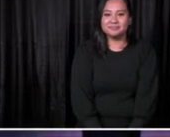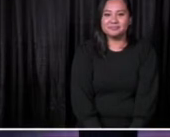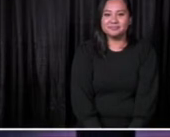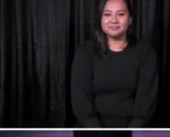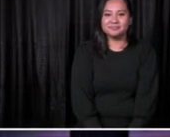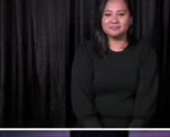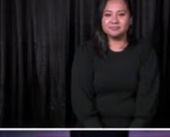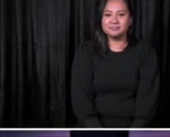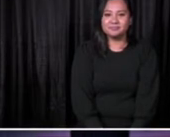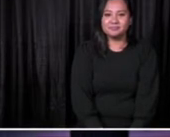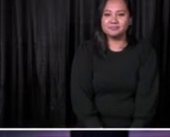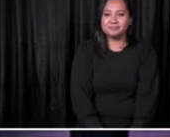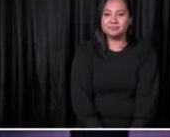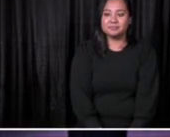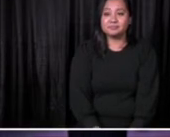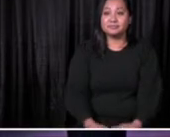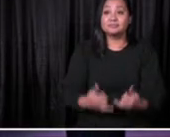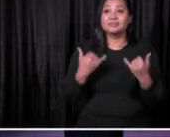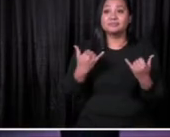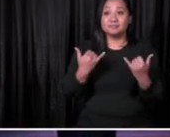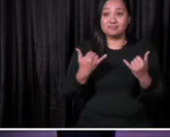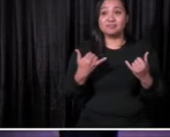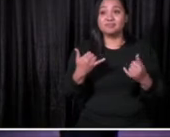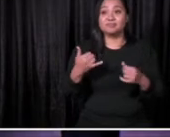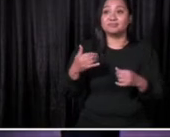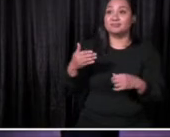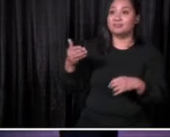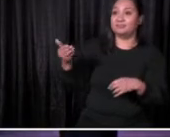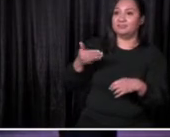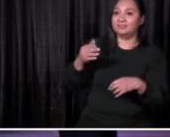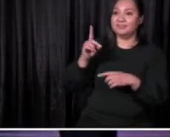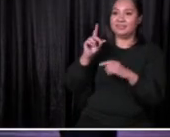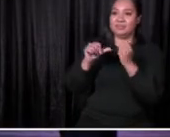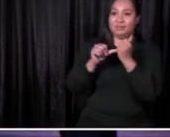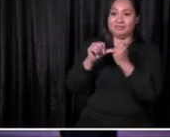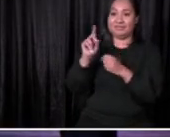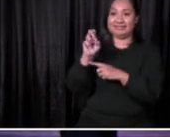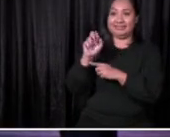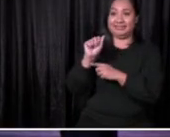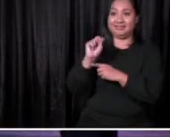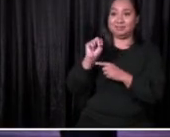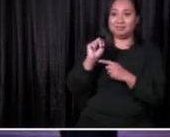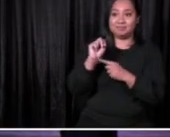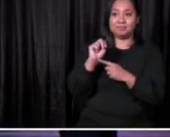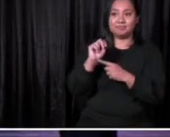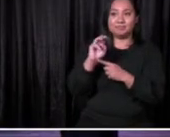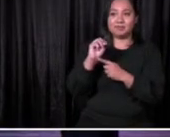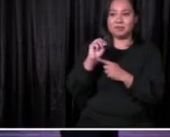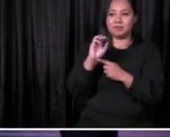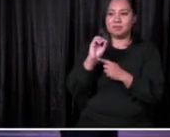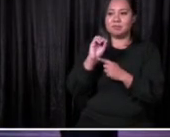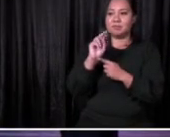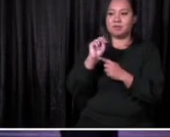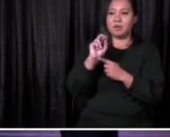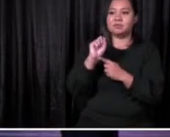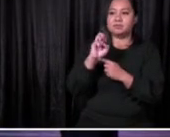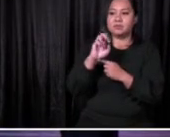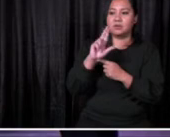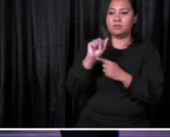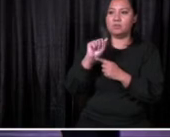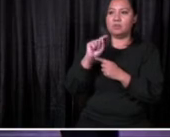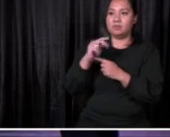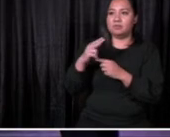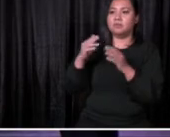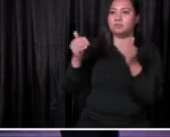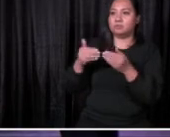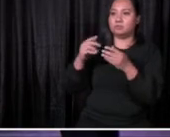I will now invite Associate Dean Boato Mamasupier to the podium to introduce our student speaker for the College of Social